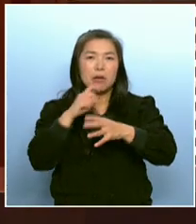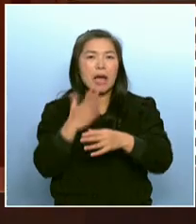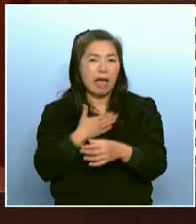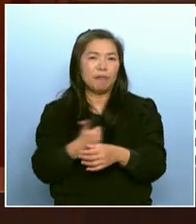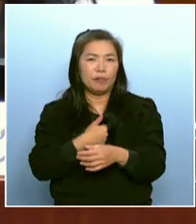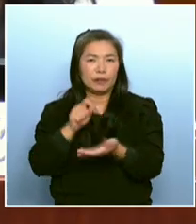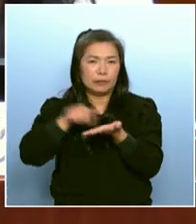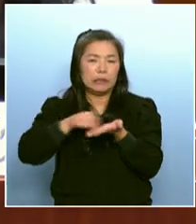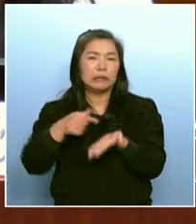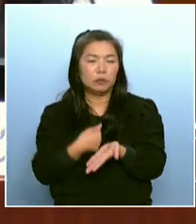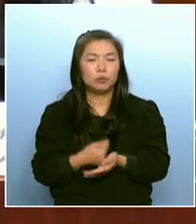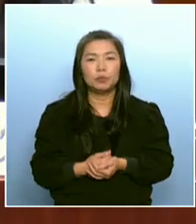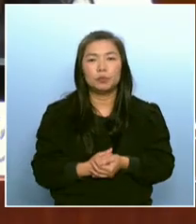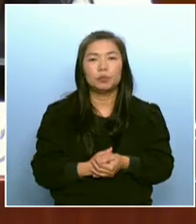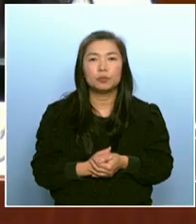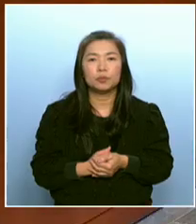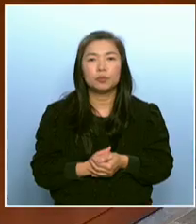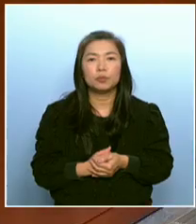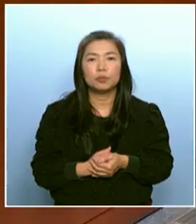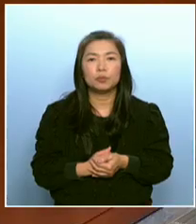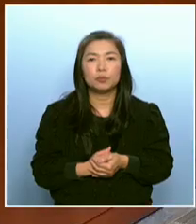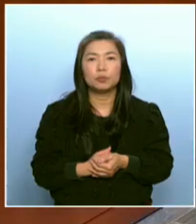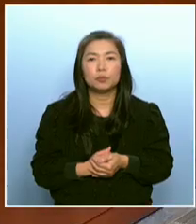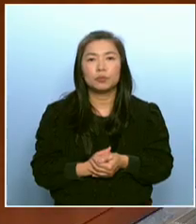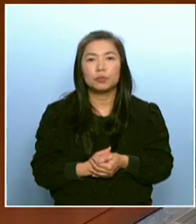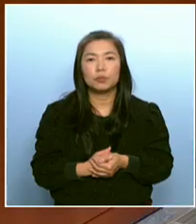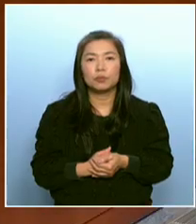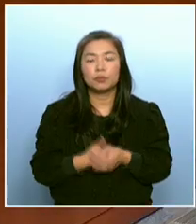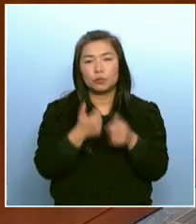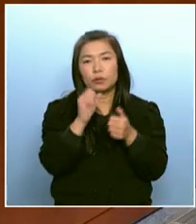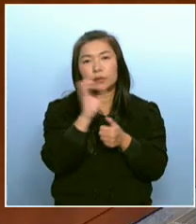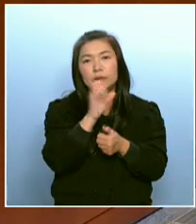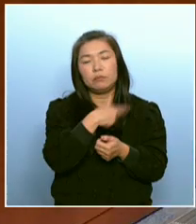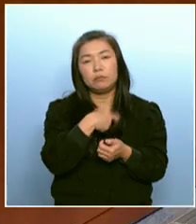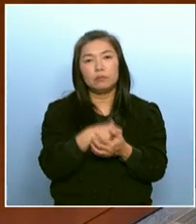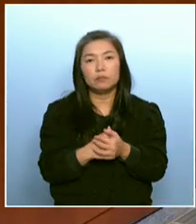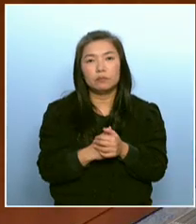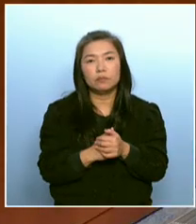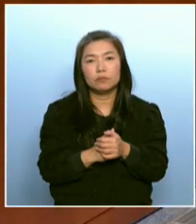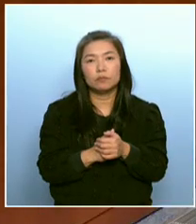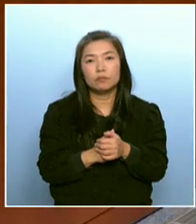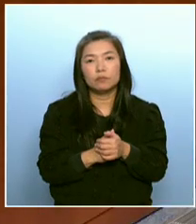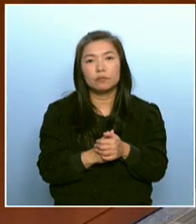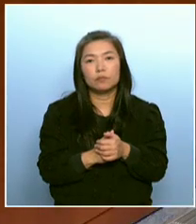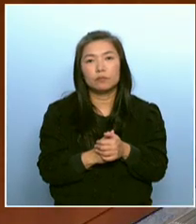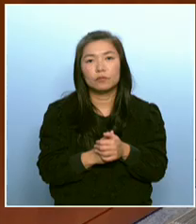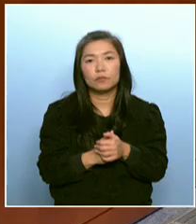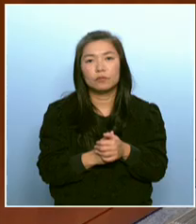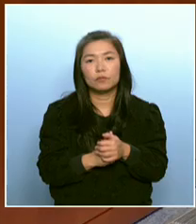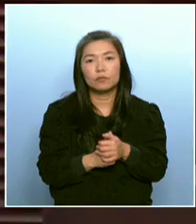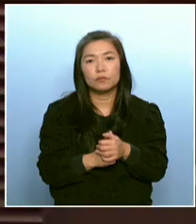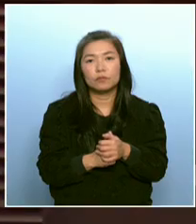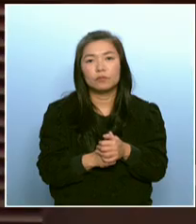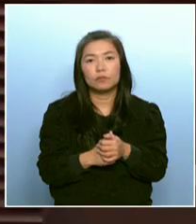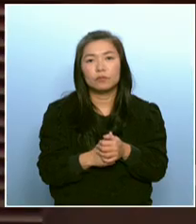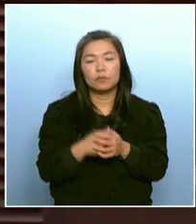So I would like the government to take note of the cross-generational issue. Under Secretary, I